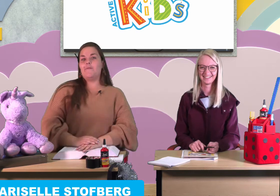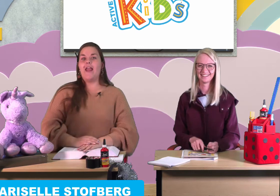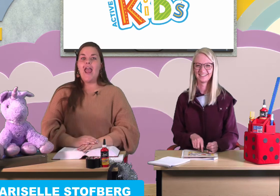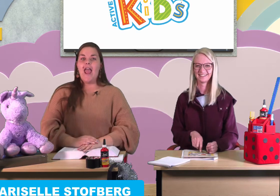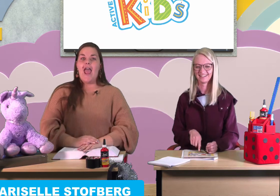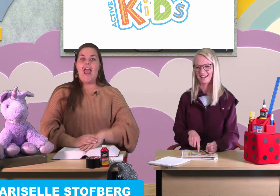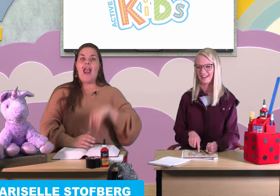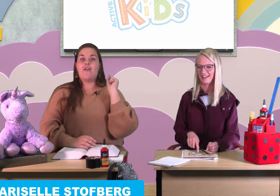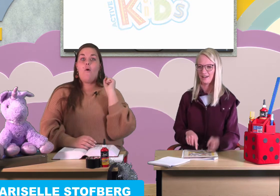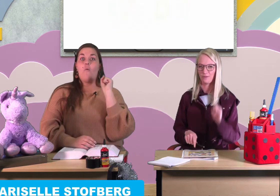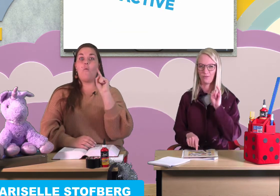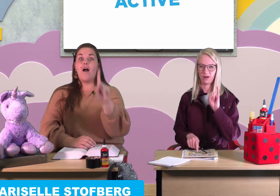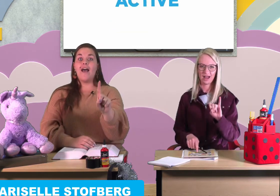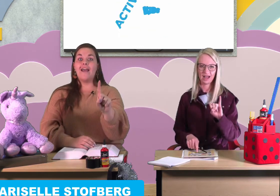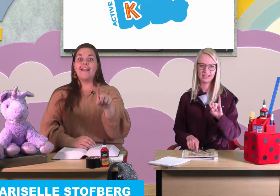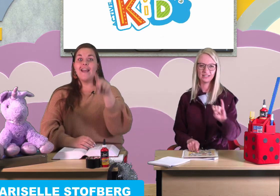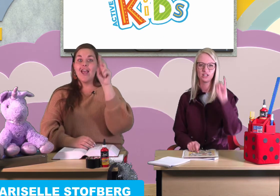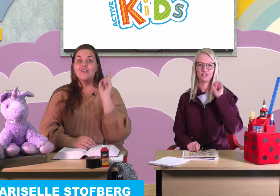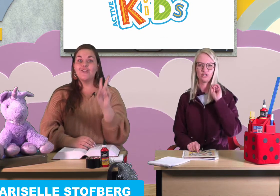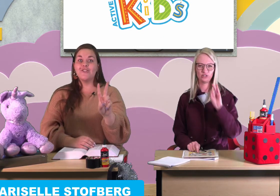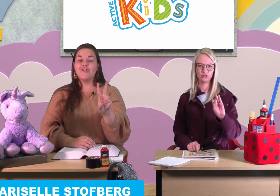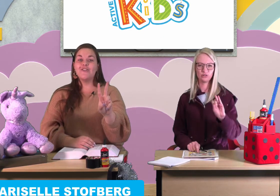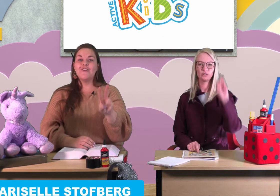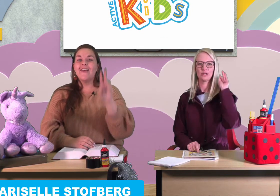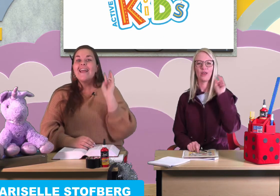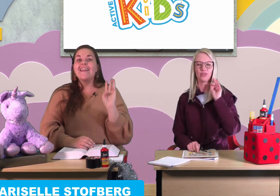Okay. And